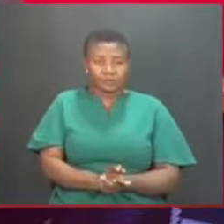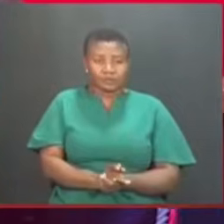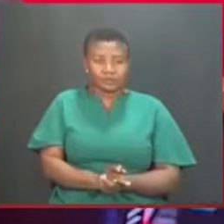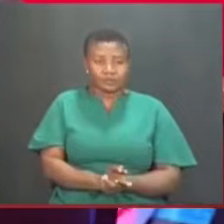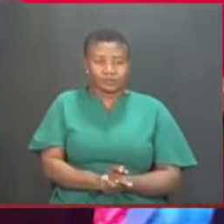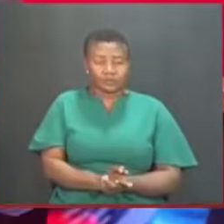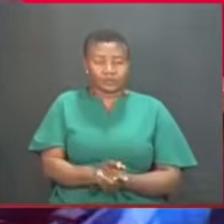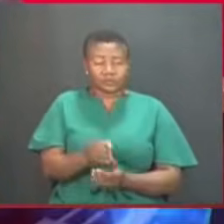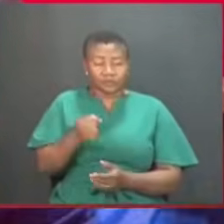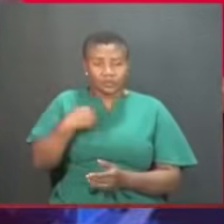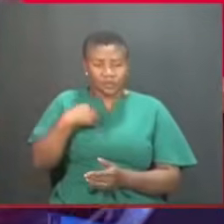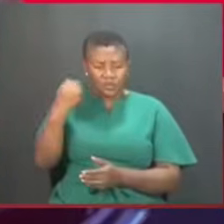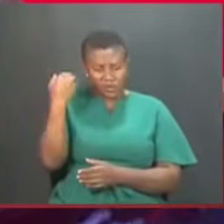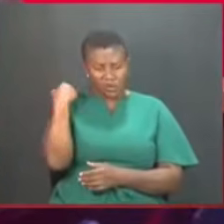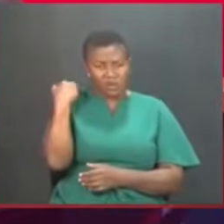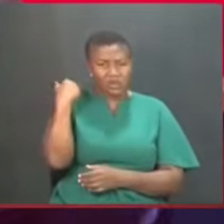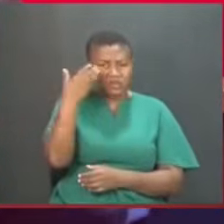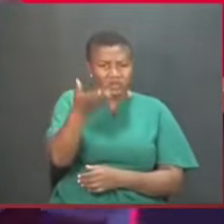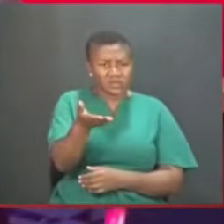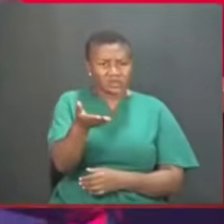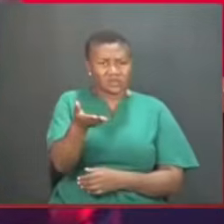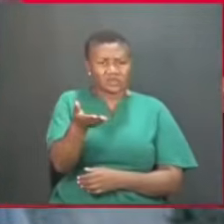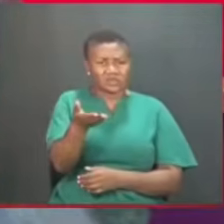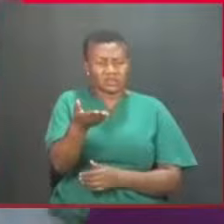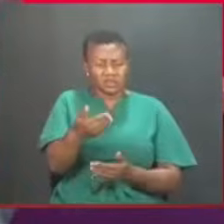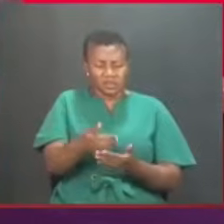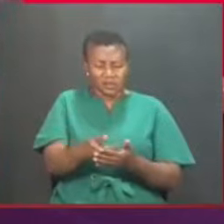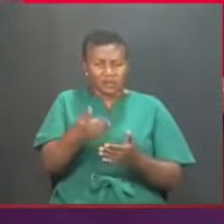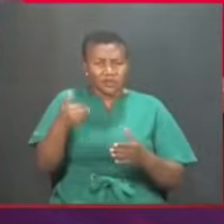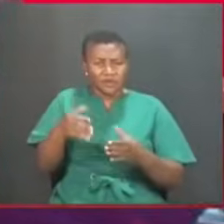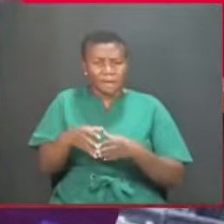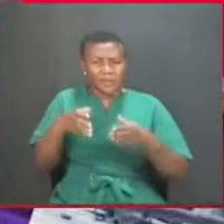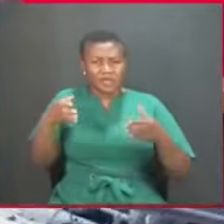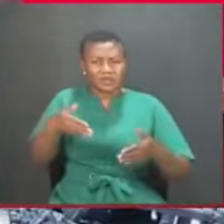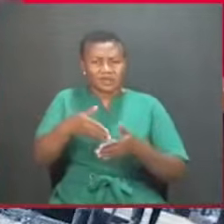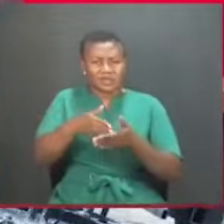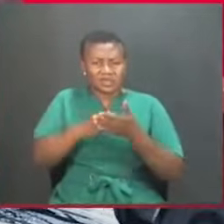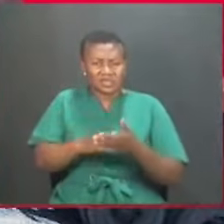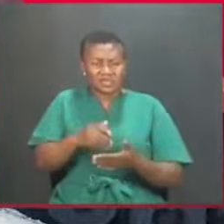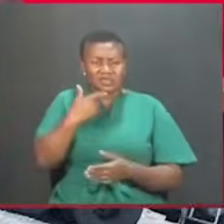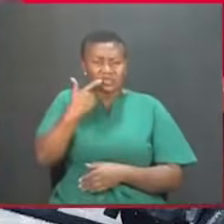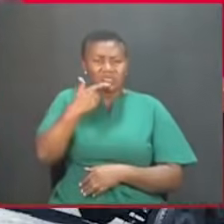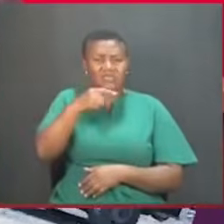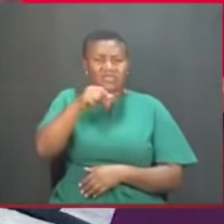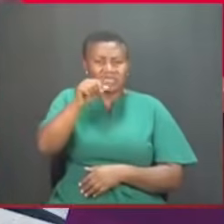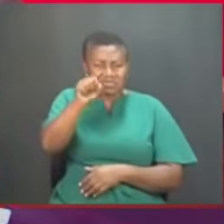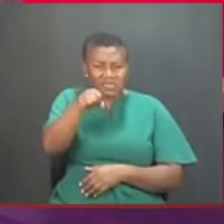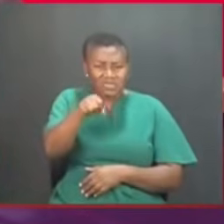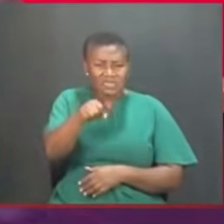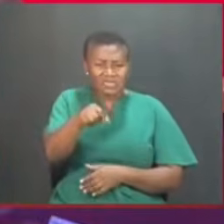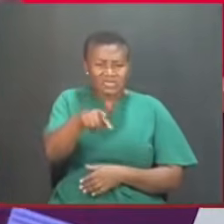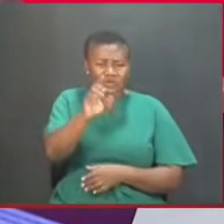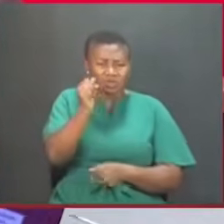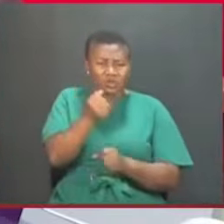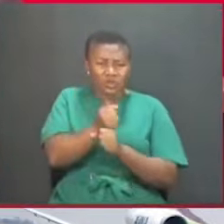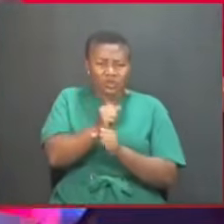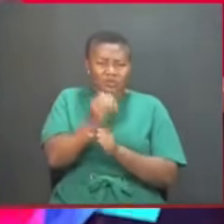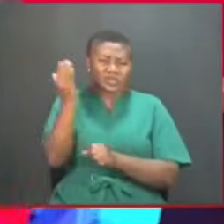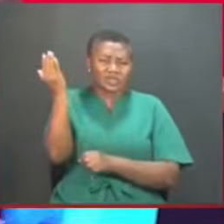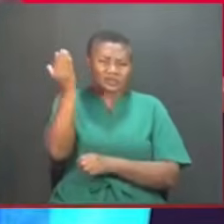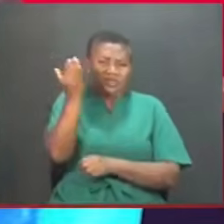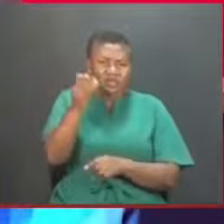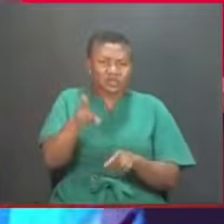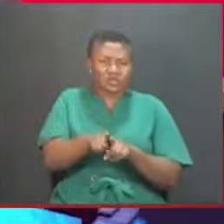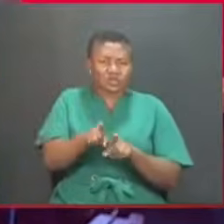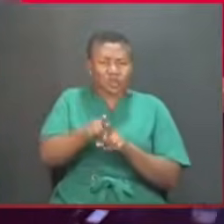And I drew his attention before the majority leader got up to say, yes, he's coming to make a statement as a minister,